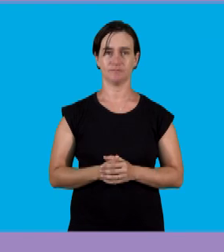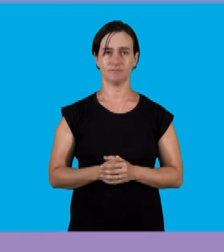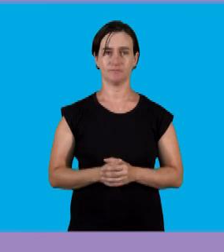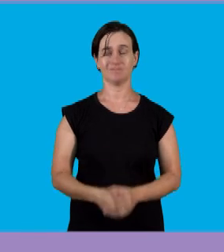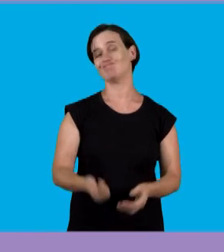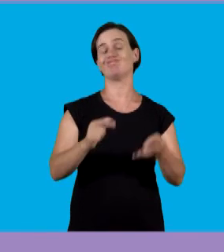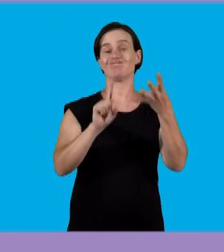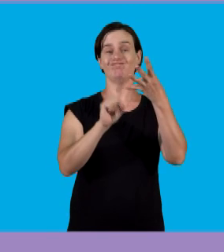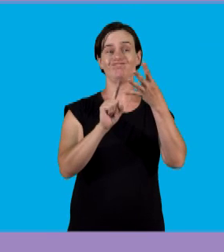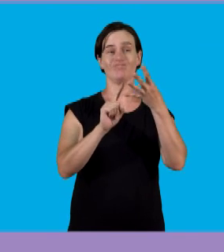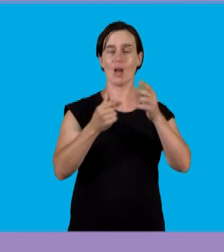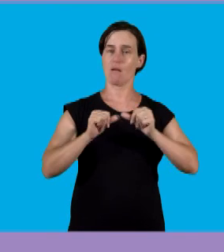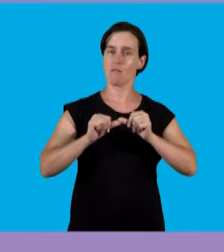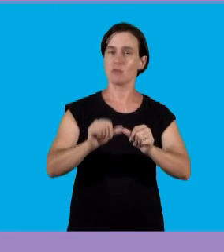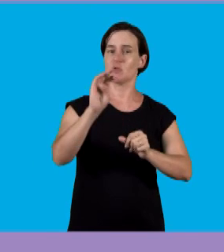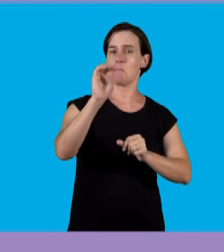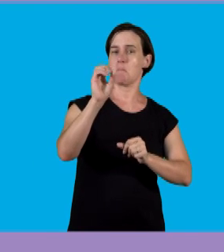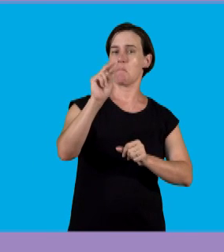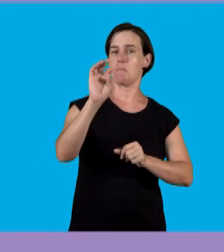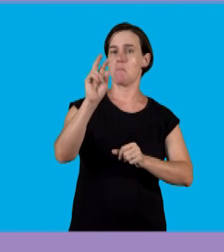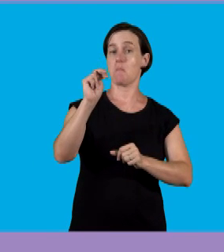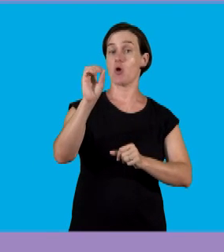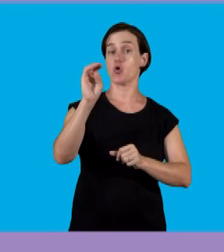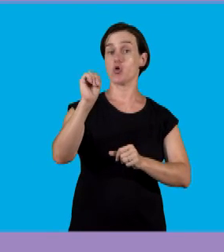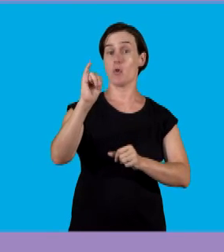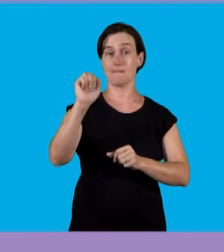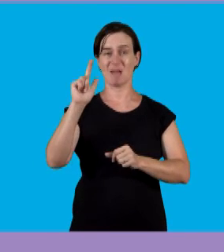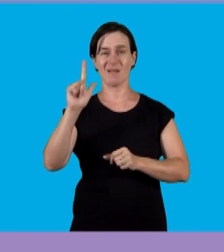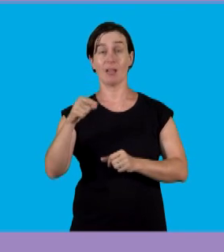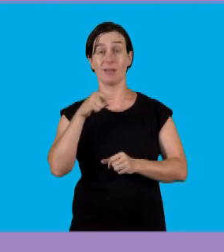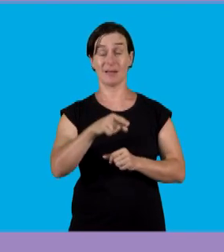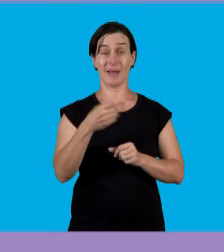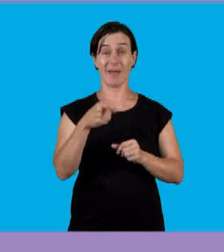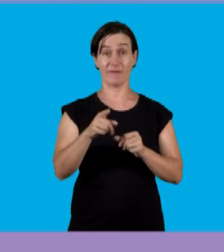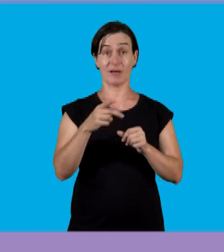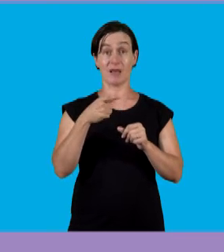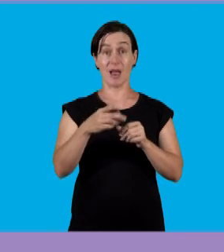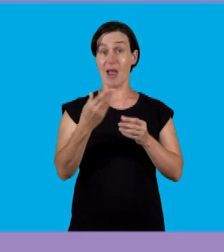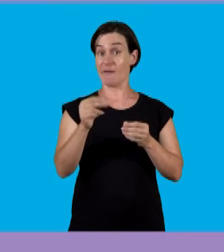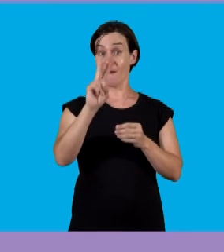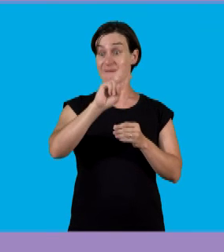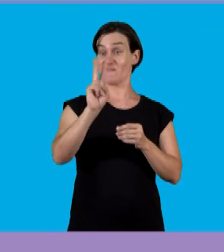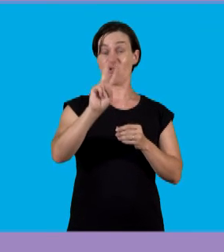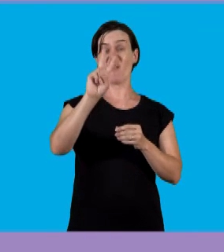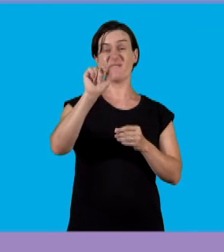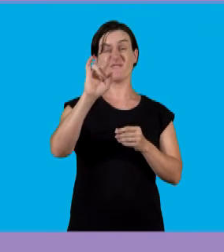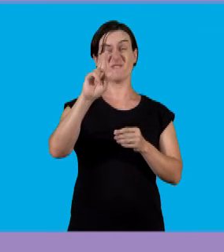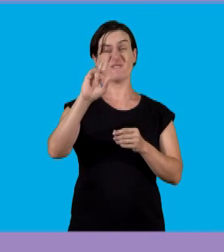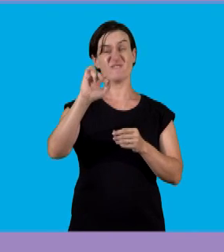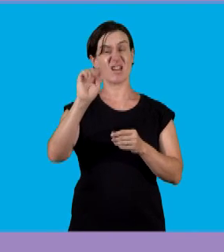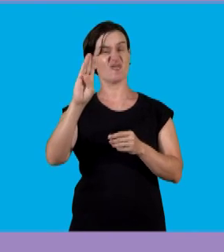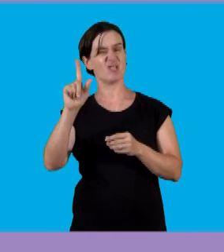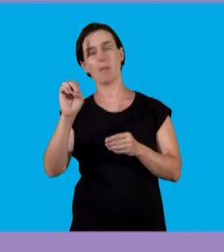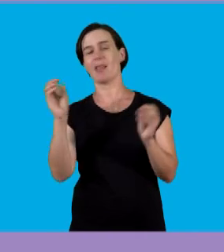plus 2x minus 3. We are also going to be looking at a constant monomial, and that is a monomial that does not have